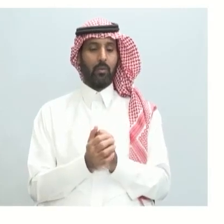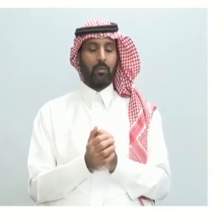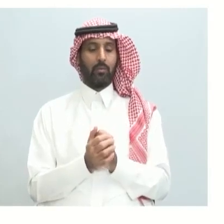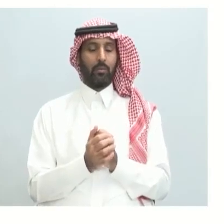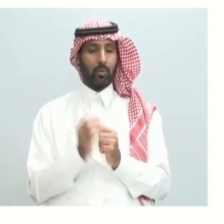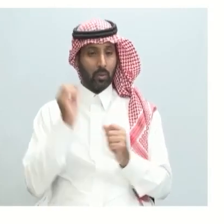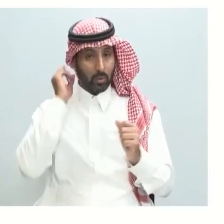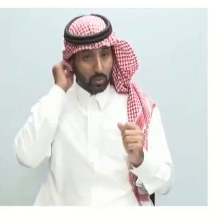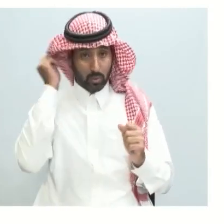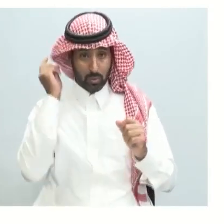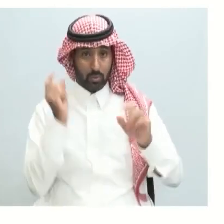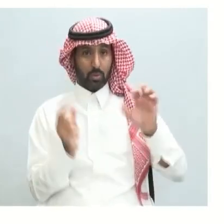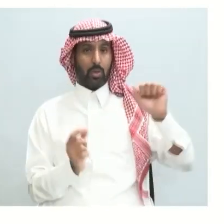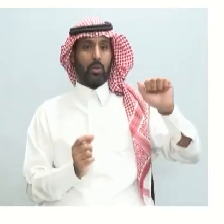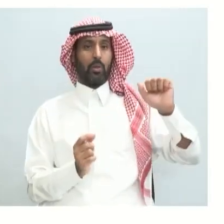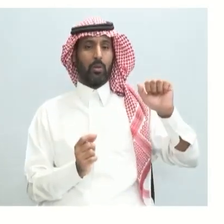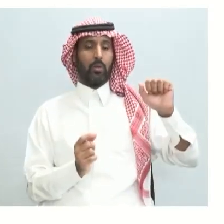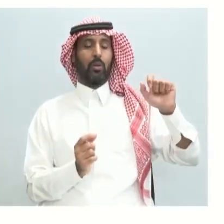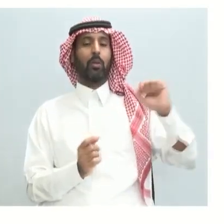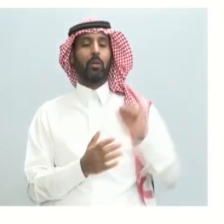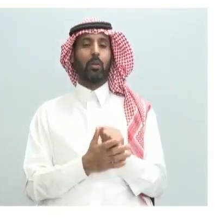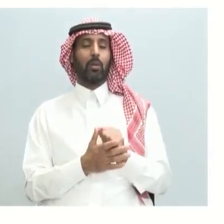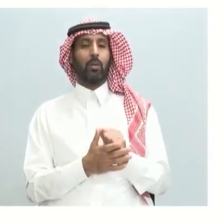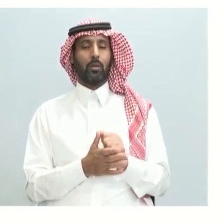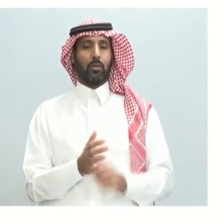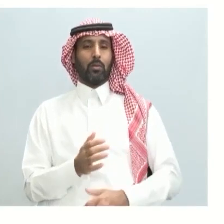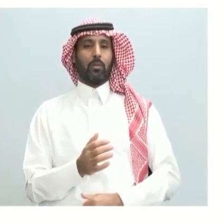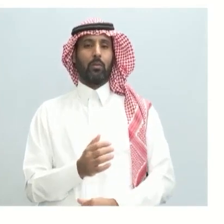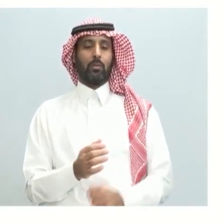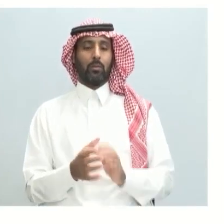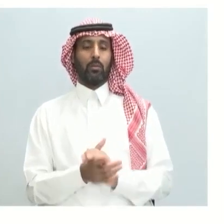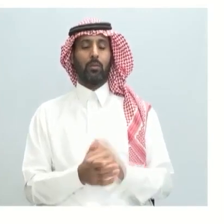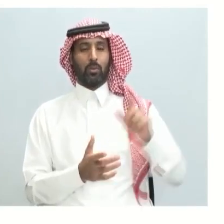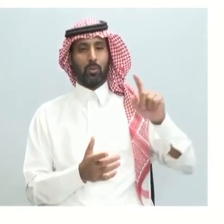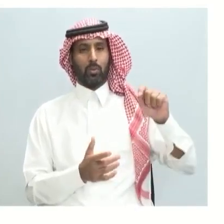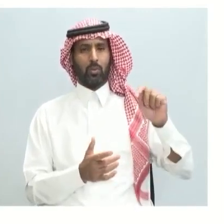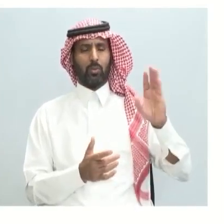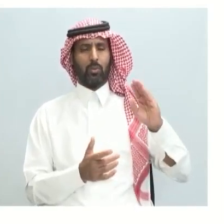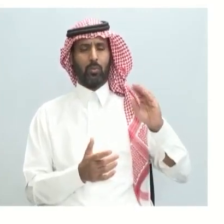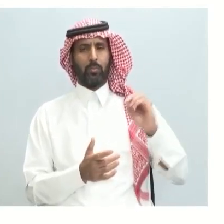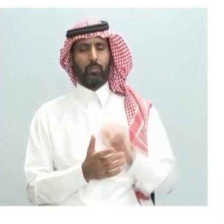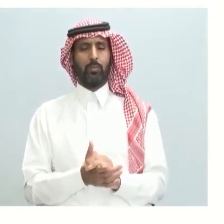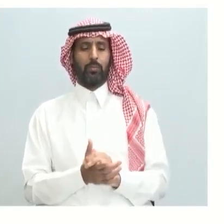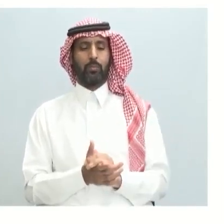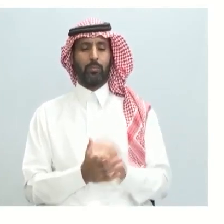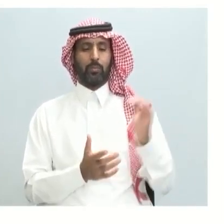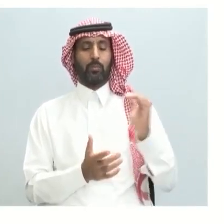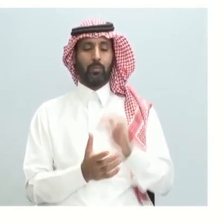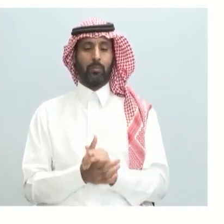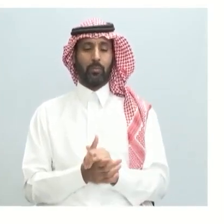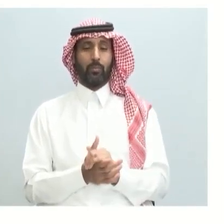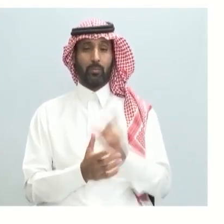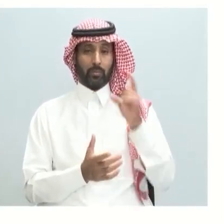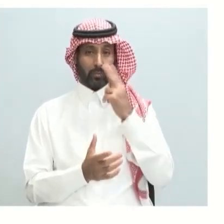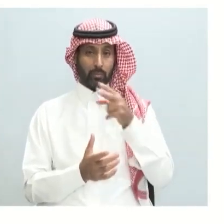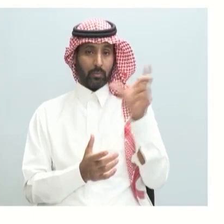the first one, number one, A. And the third letter is M. Then you see the letter